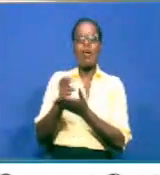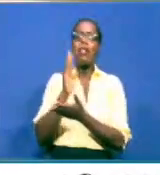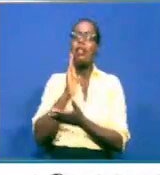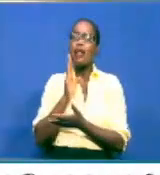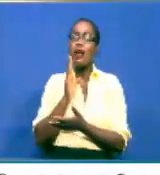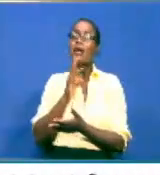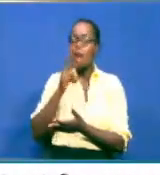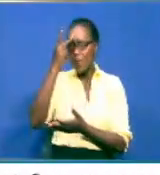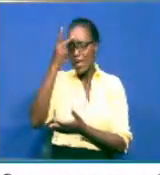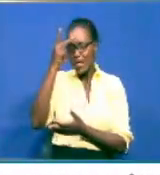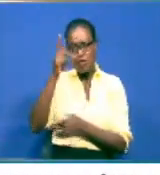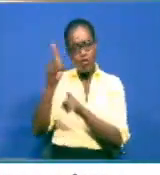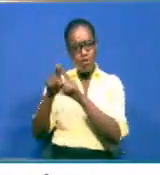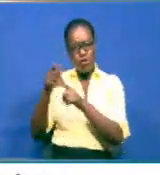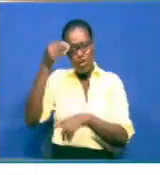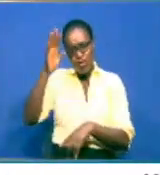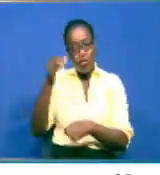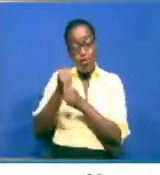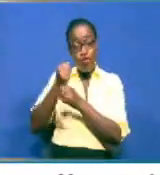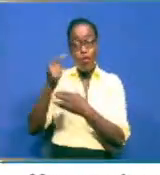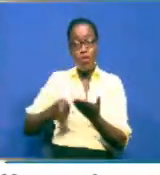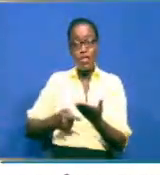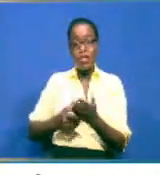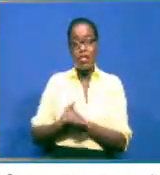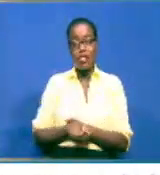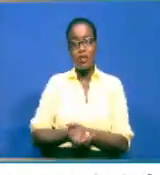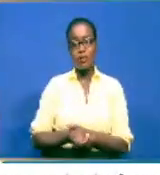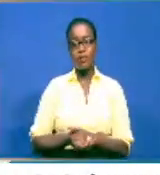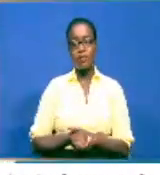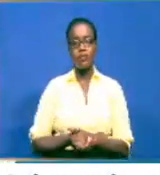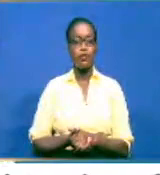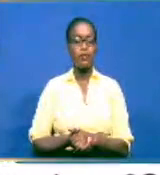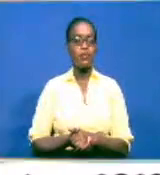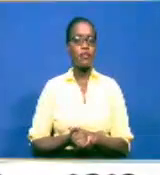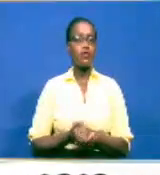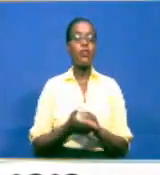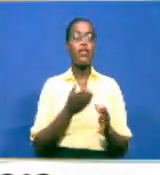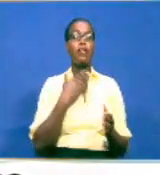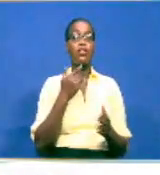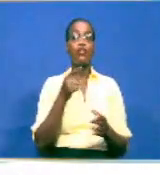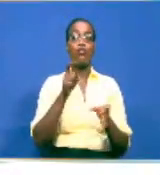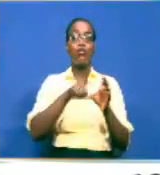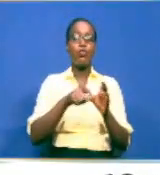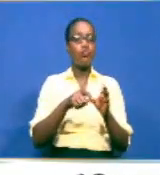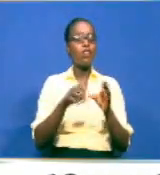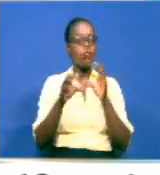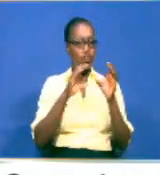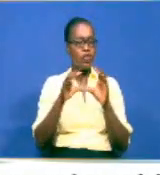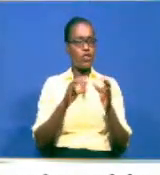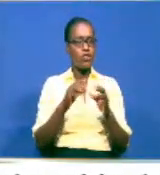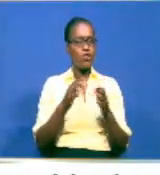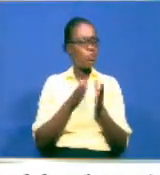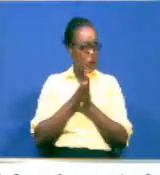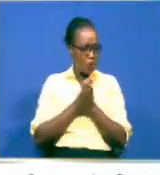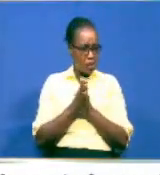they don't know what to do. Mm-hmm. You see, you want to say something? Yes, I wanted to join that one. You have been very